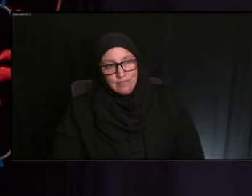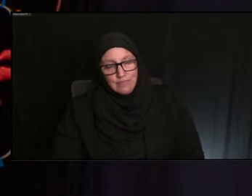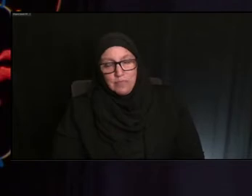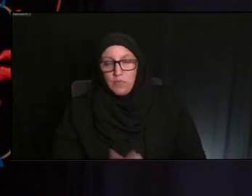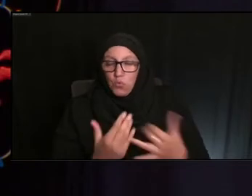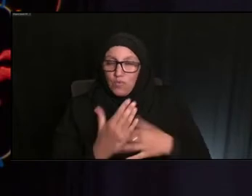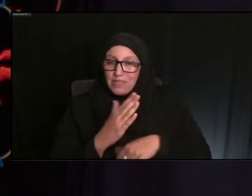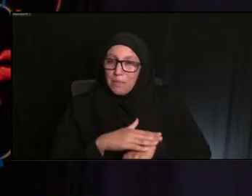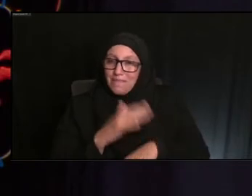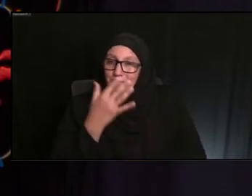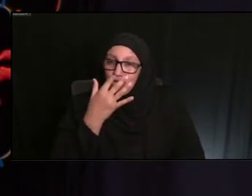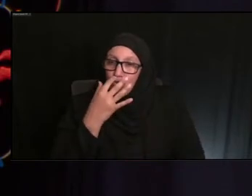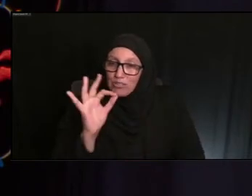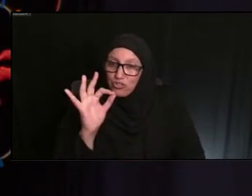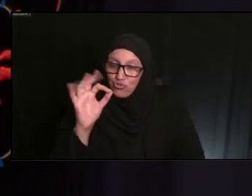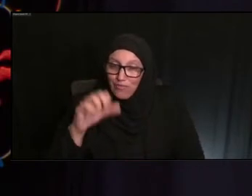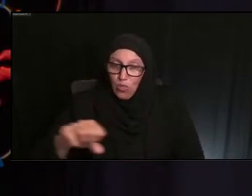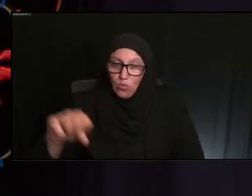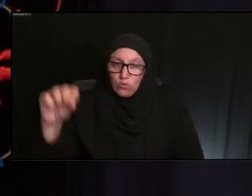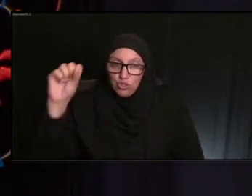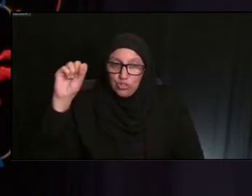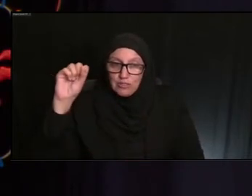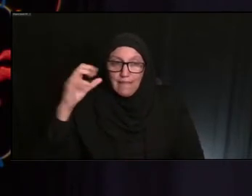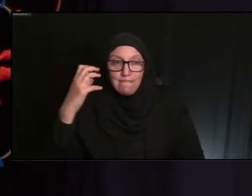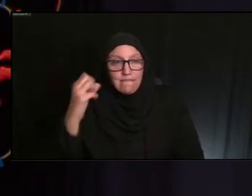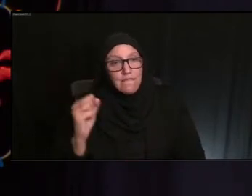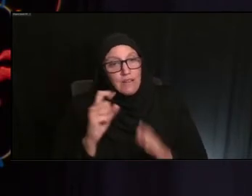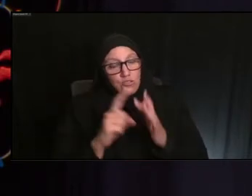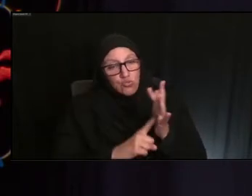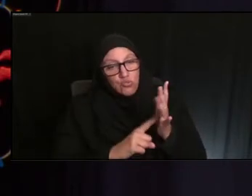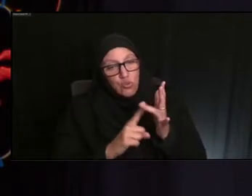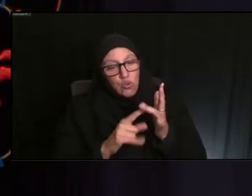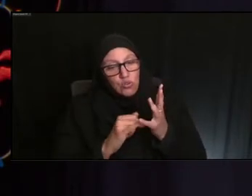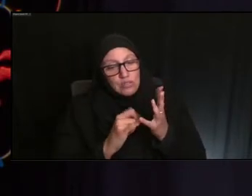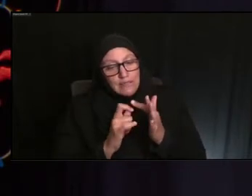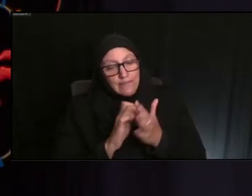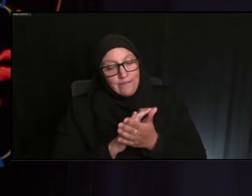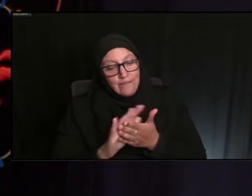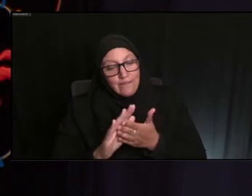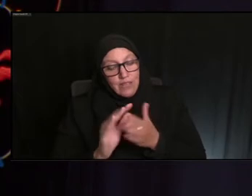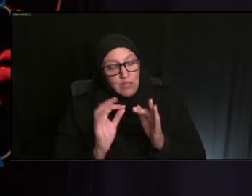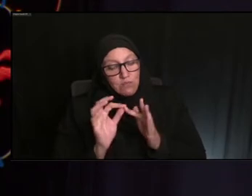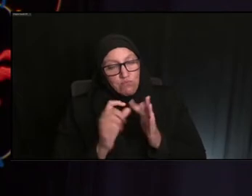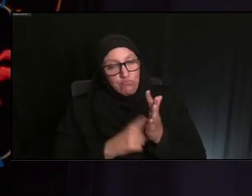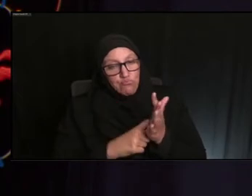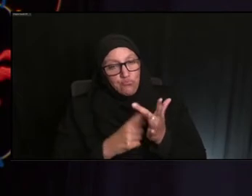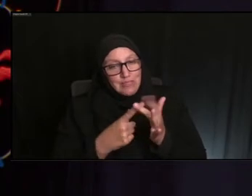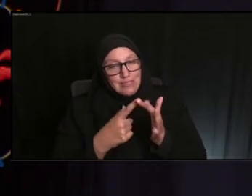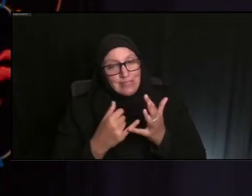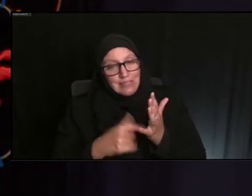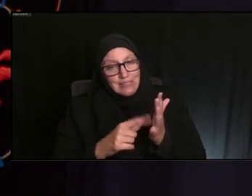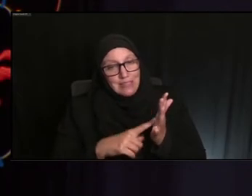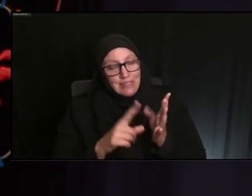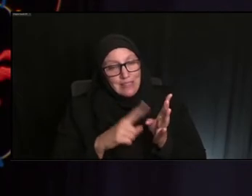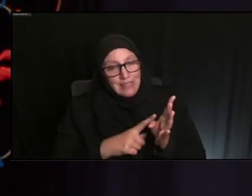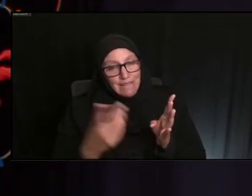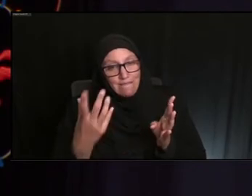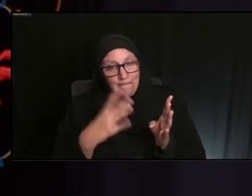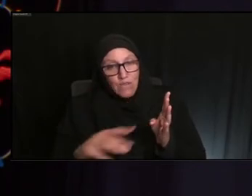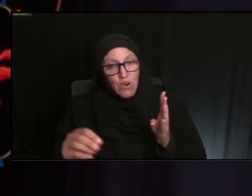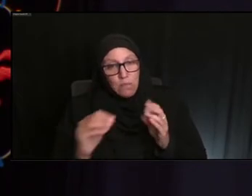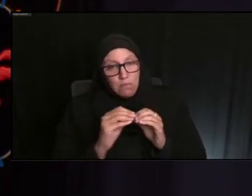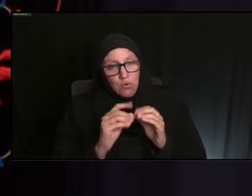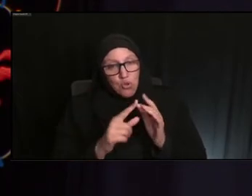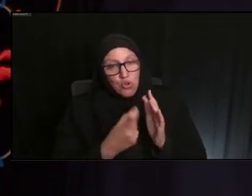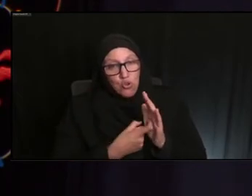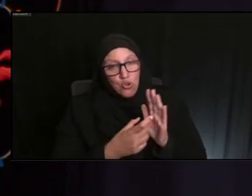There was Joseph Priestley, who was from Birmingham in England. And they were in the 18th century. The other